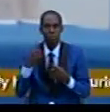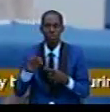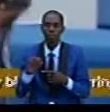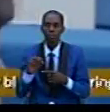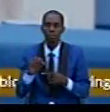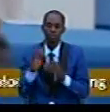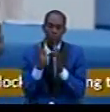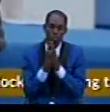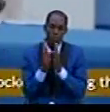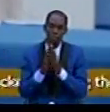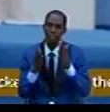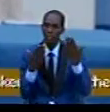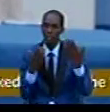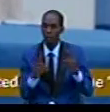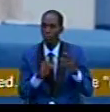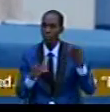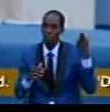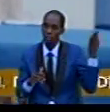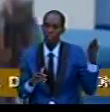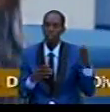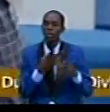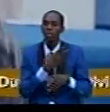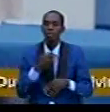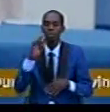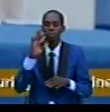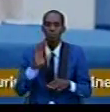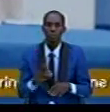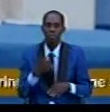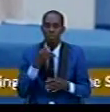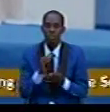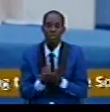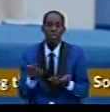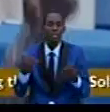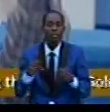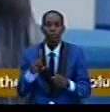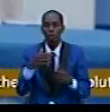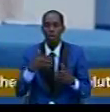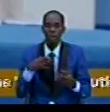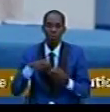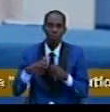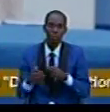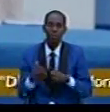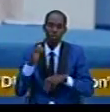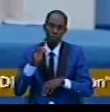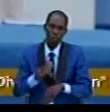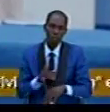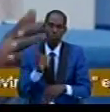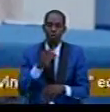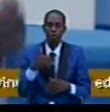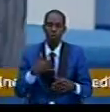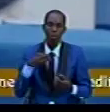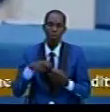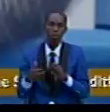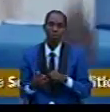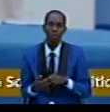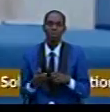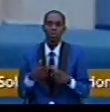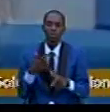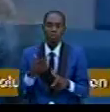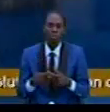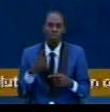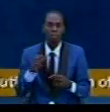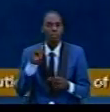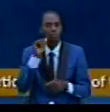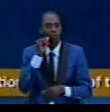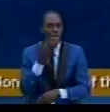Later, he said that, Pastor said, anywhere you have problem, lay your hand upon it. Then my daughter carried my hand.